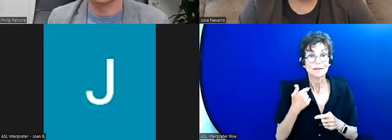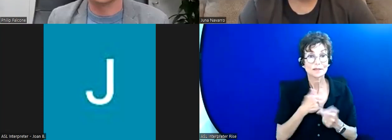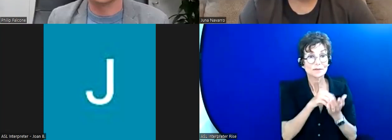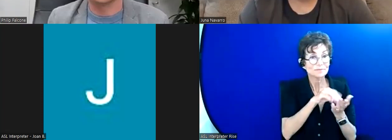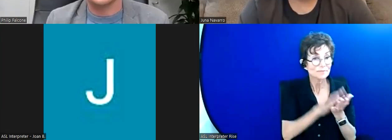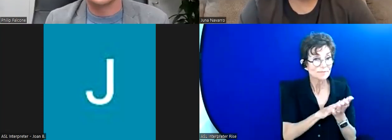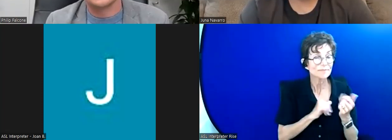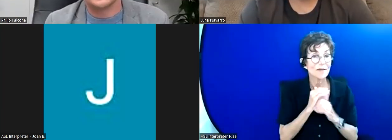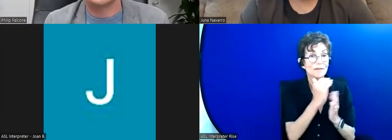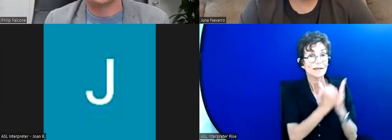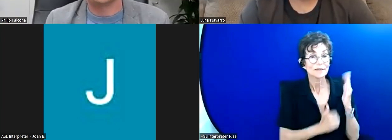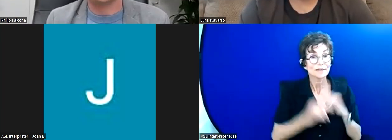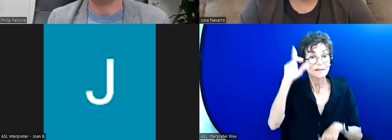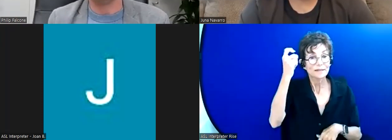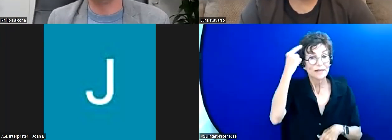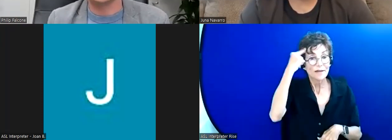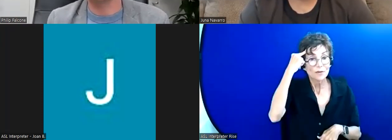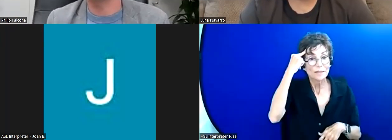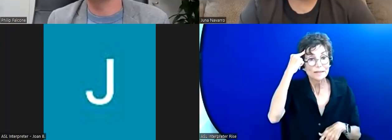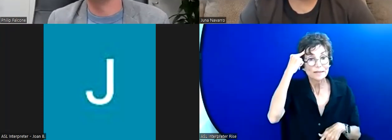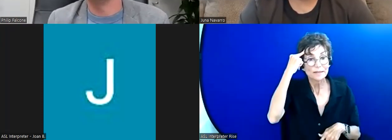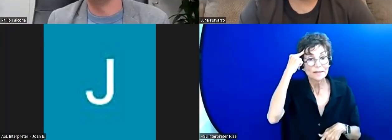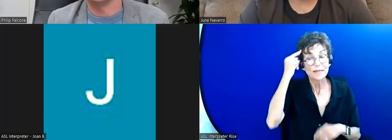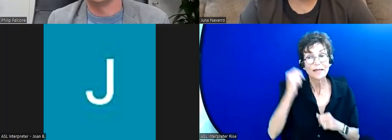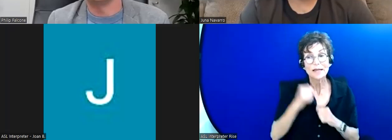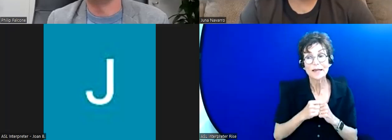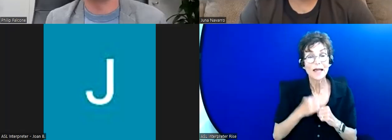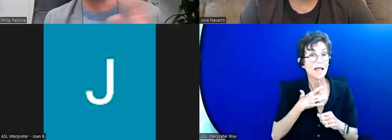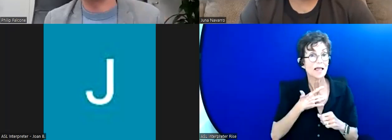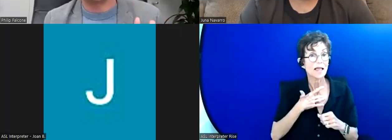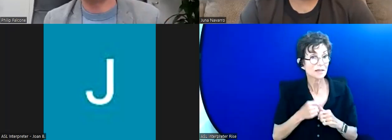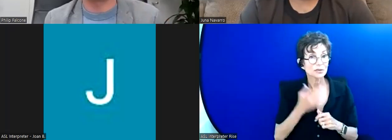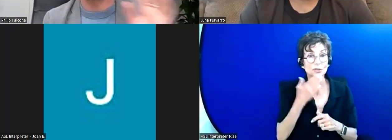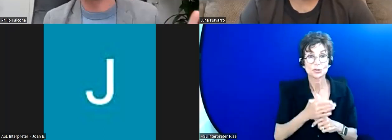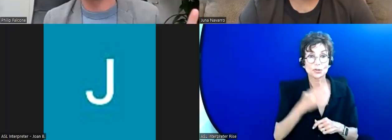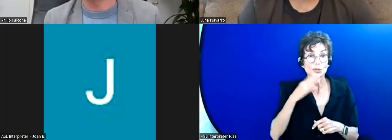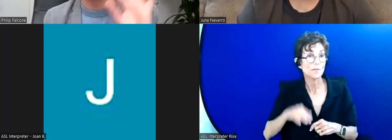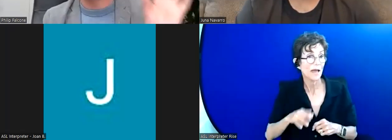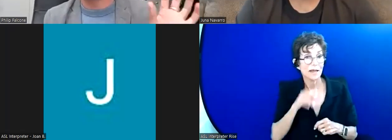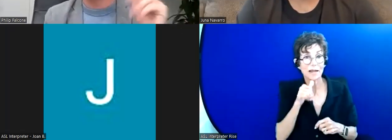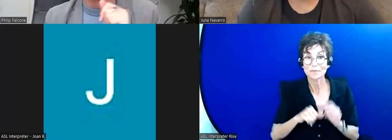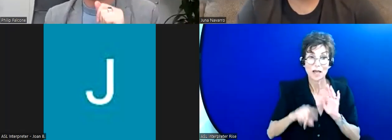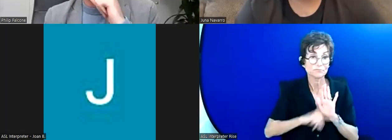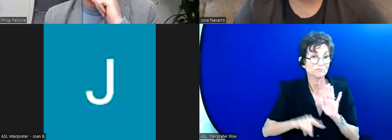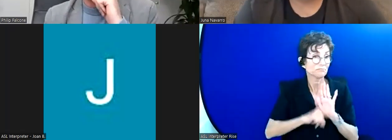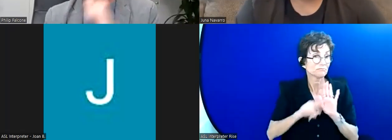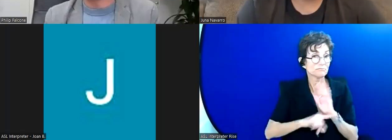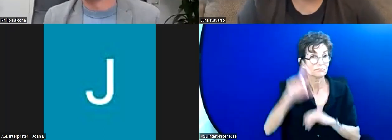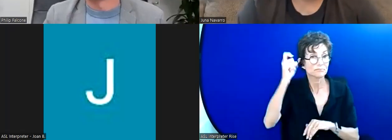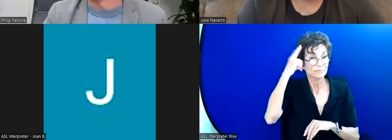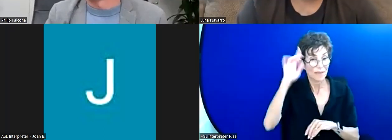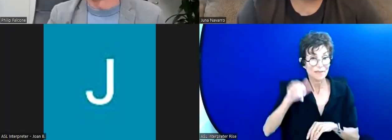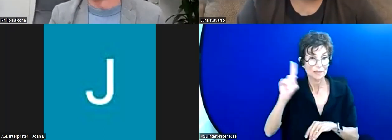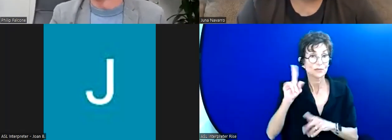government likes to, for good or for bad, and I'm not here to bash on government because that's where I get my paycheck,